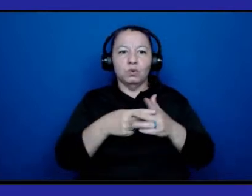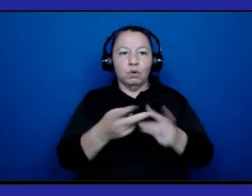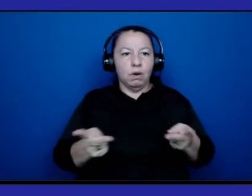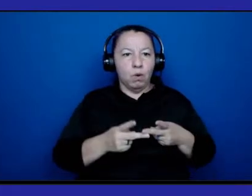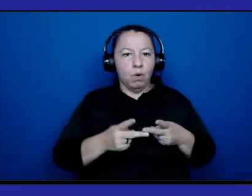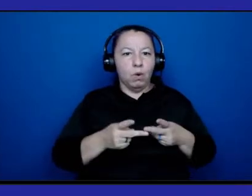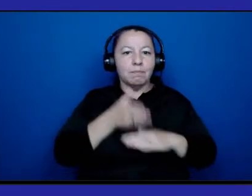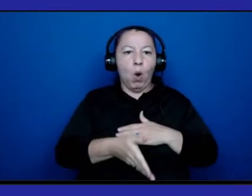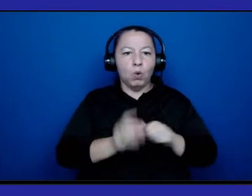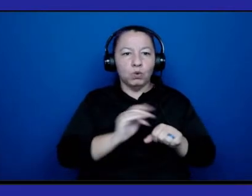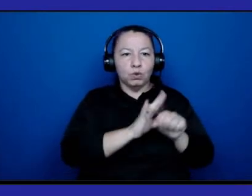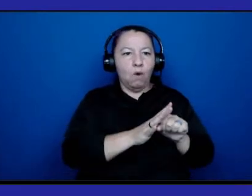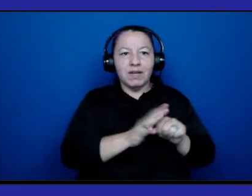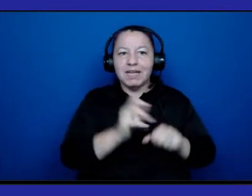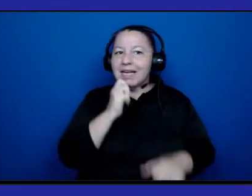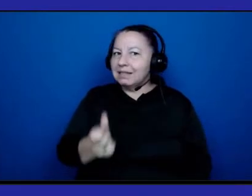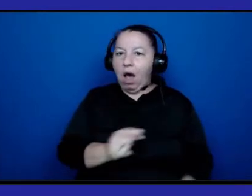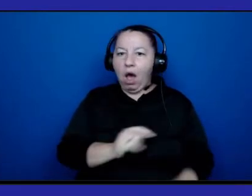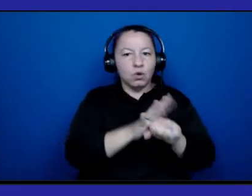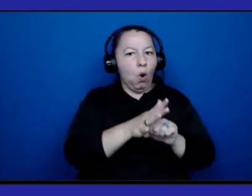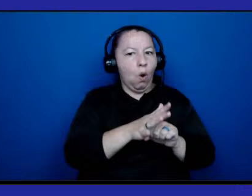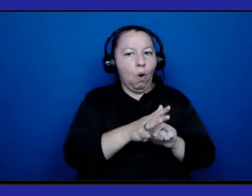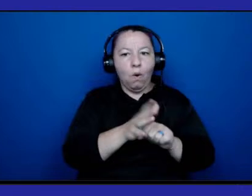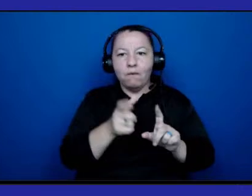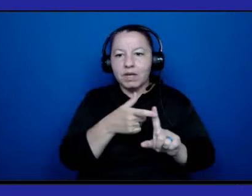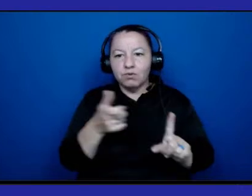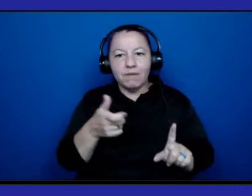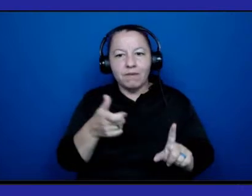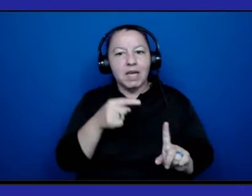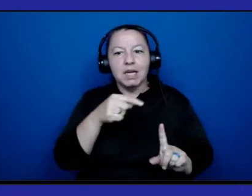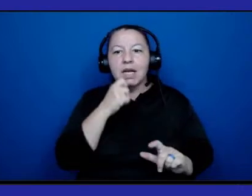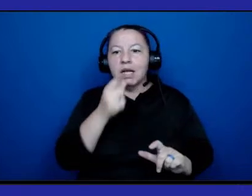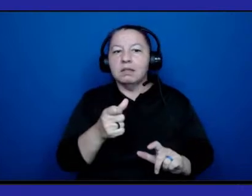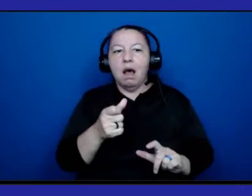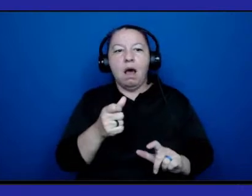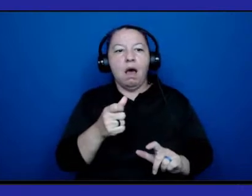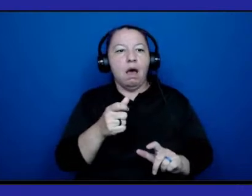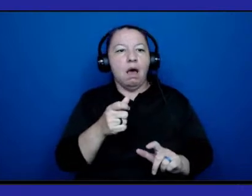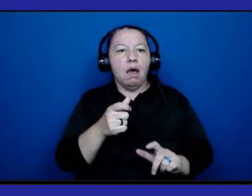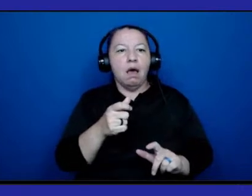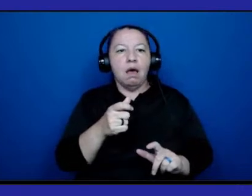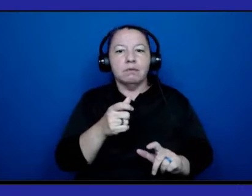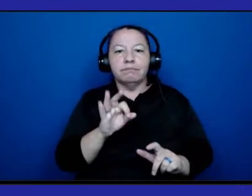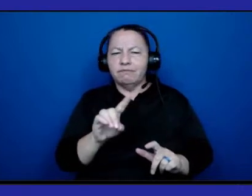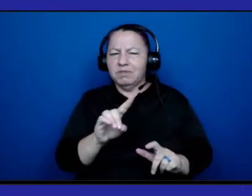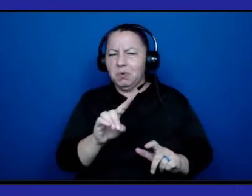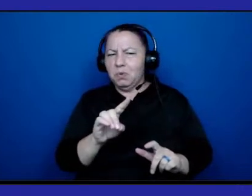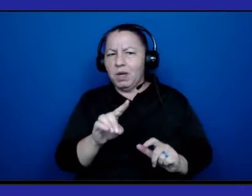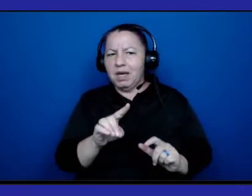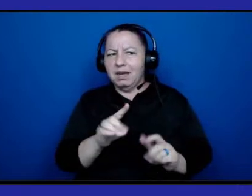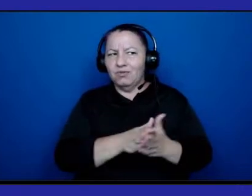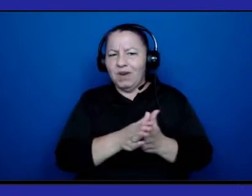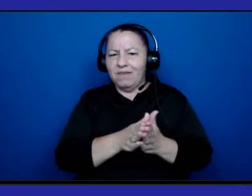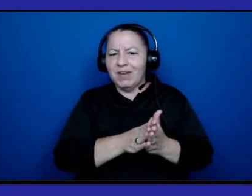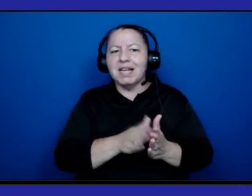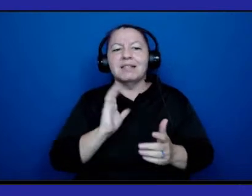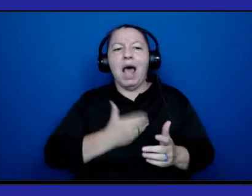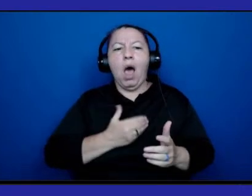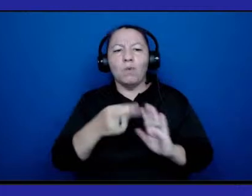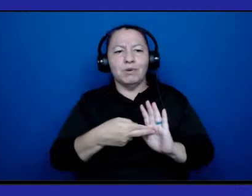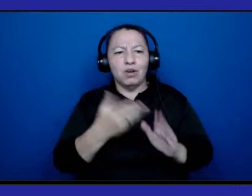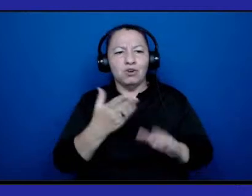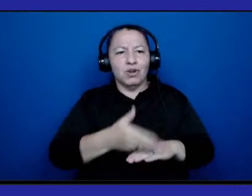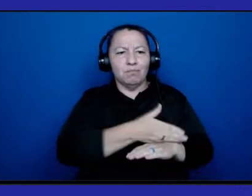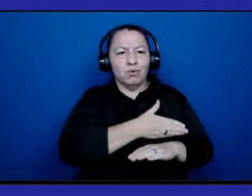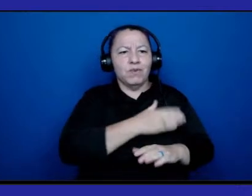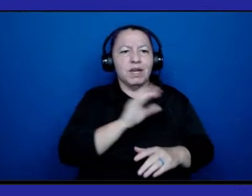not COVID-driven. It's not flu-driven yet. This is our reputation improving in New York City. This is chronic diseases